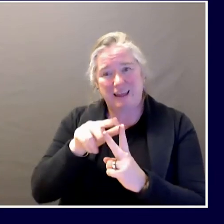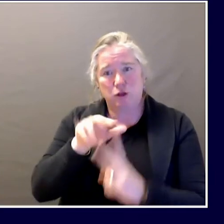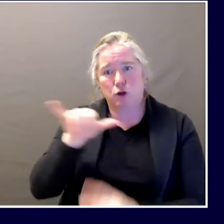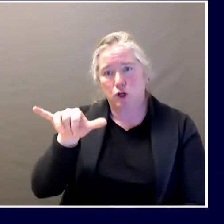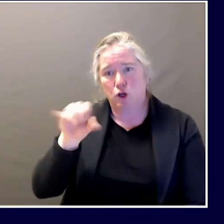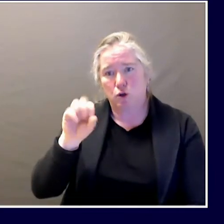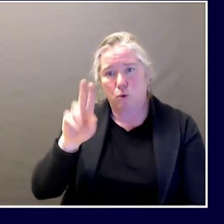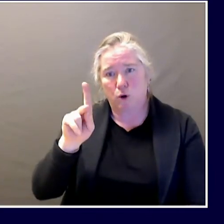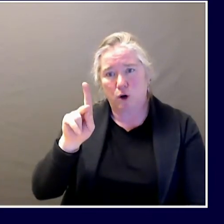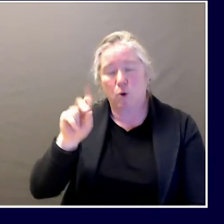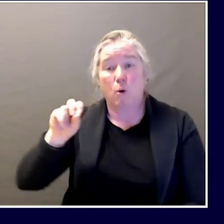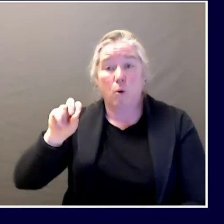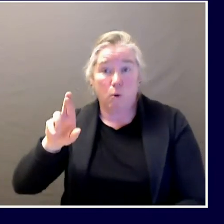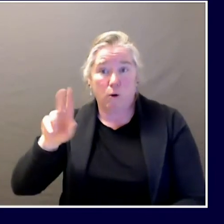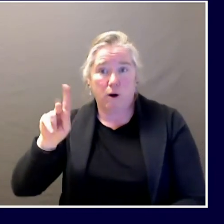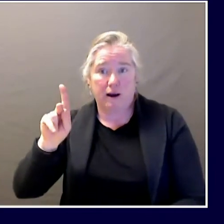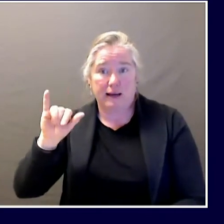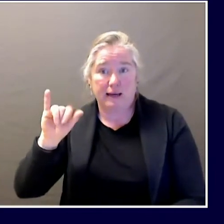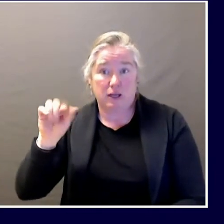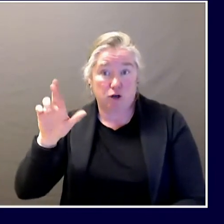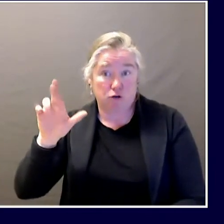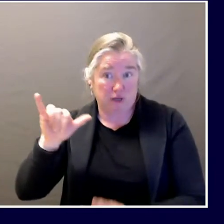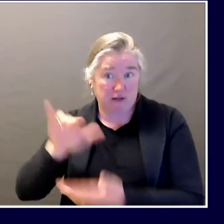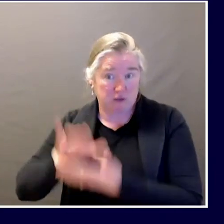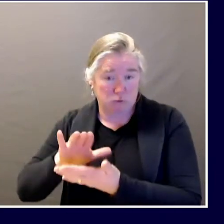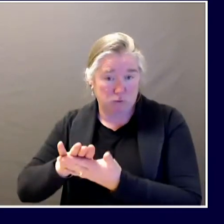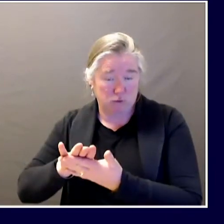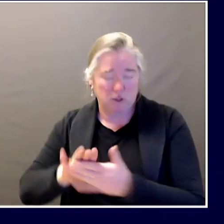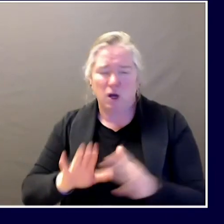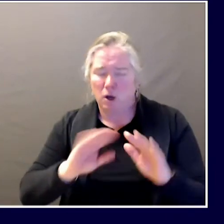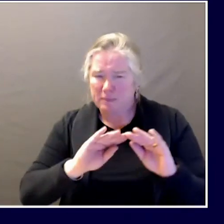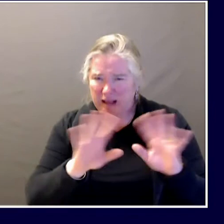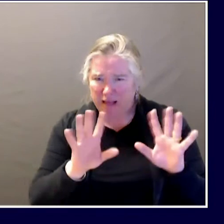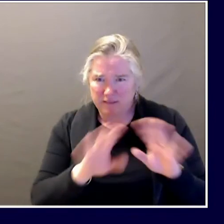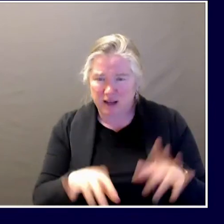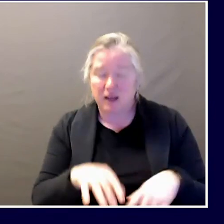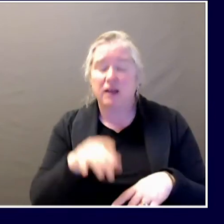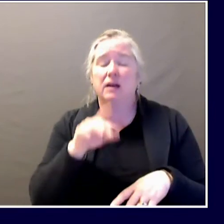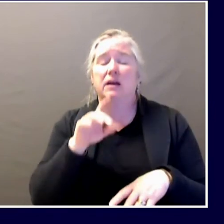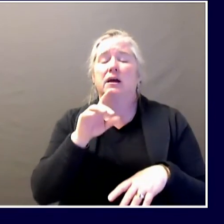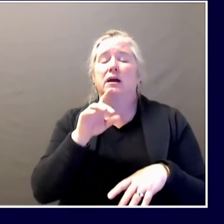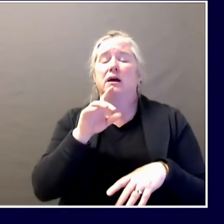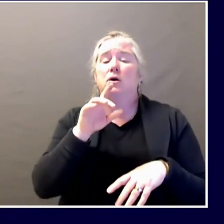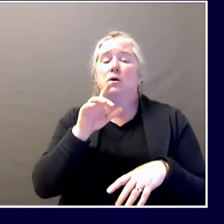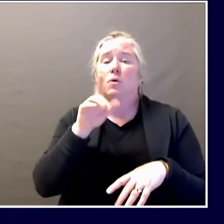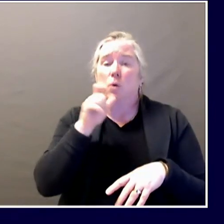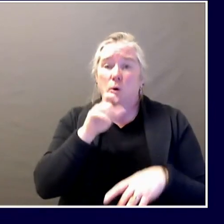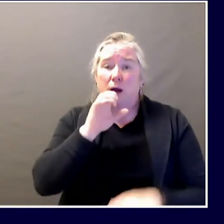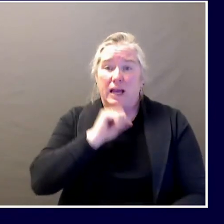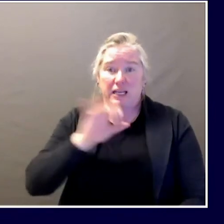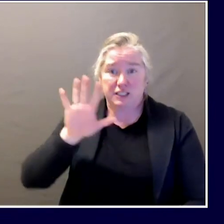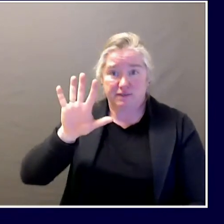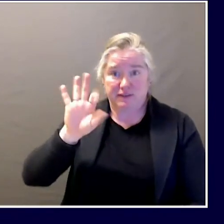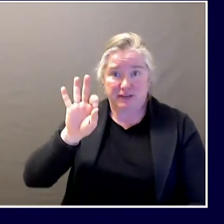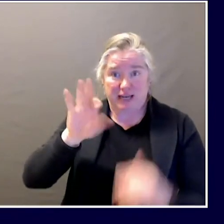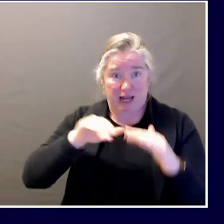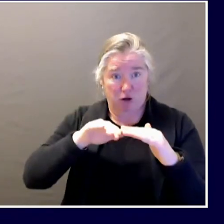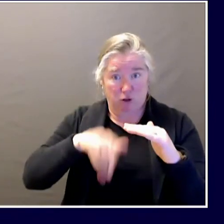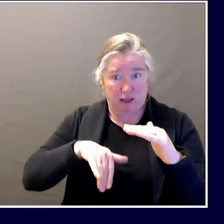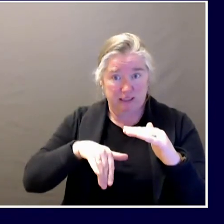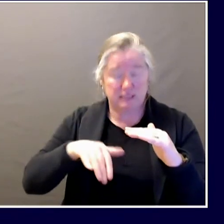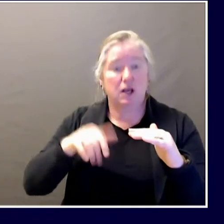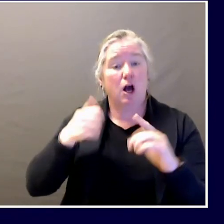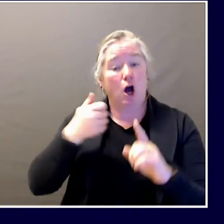works. So if I'm understanding correctly, school and childcare employees who are 59 or younger are currently eligible